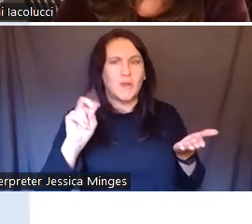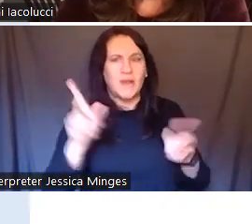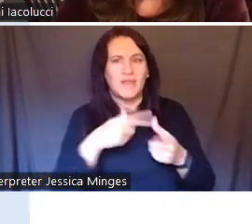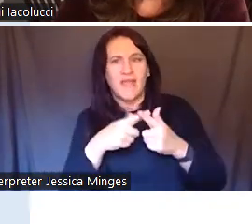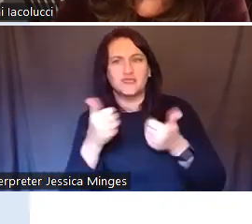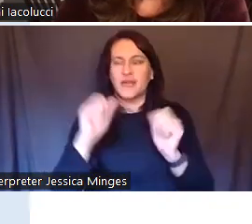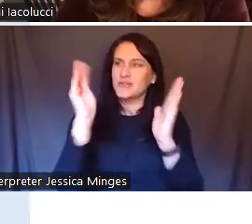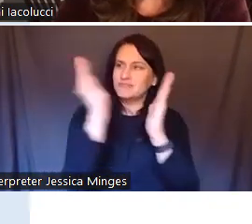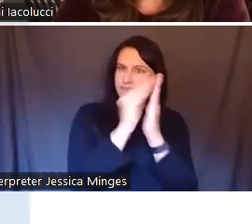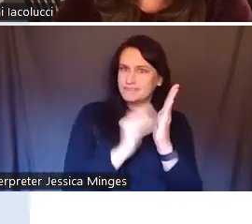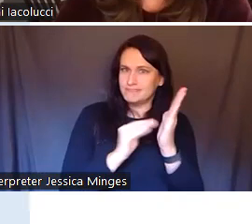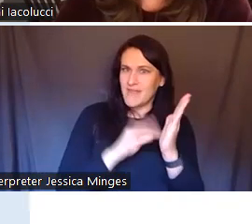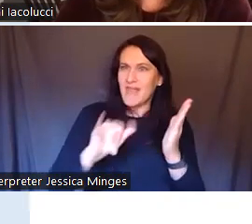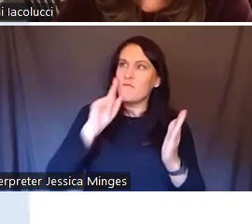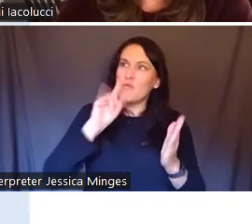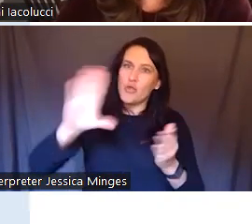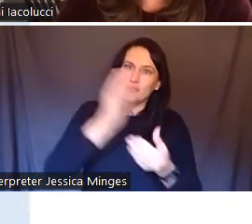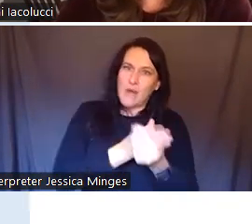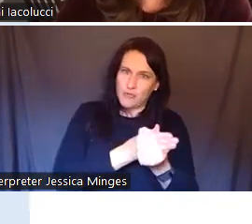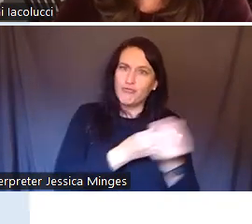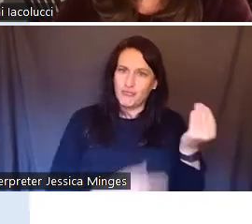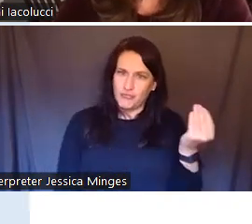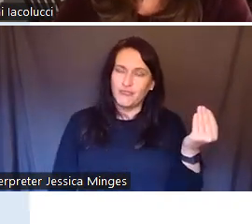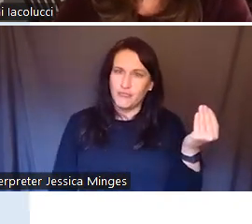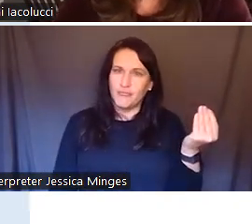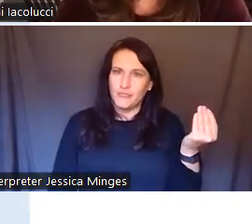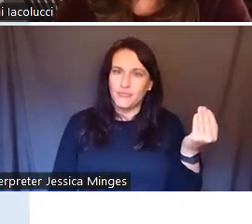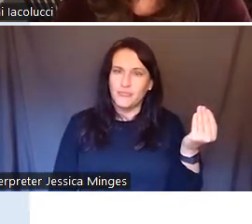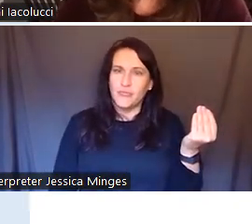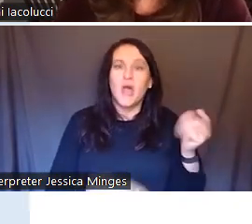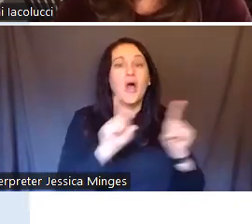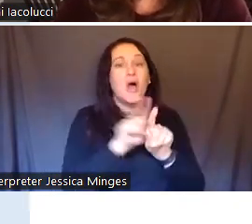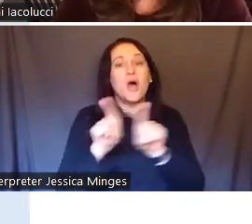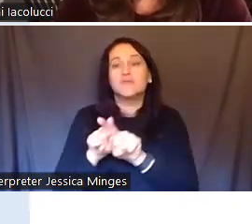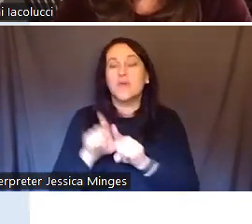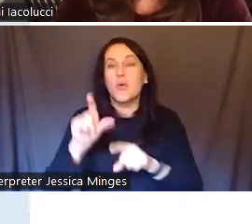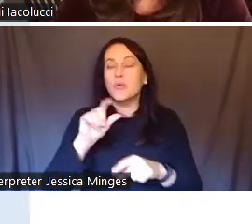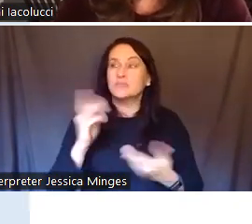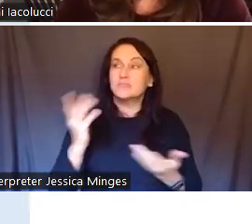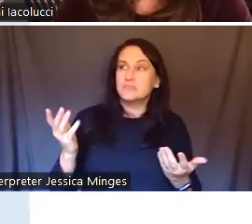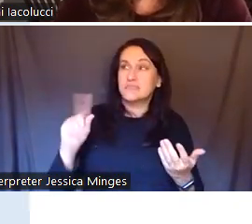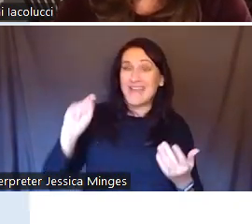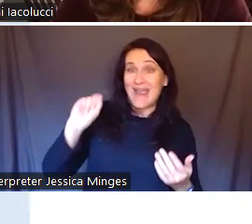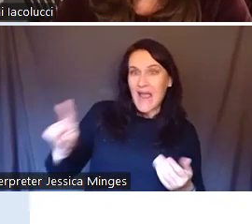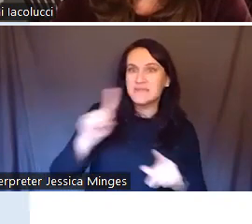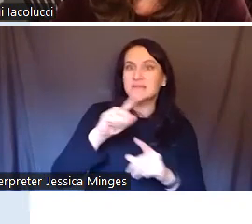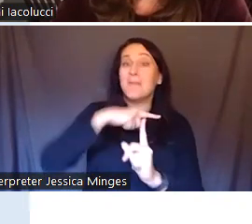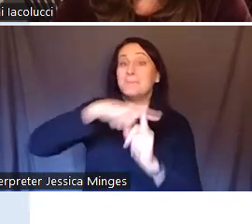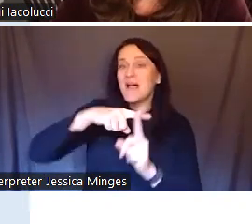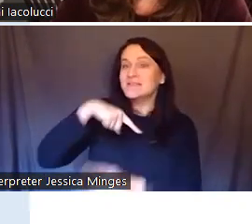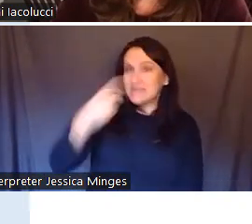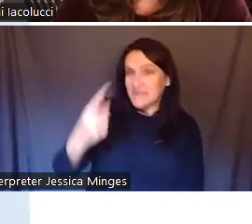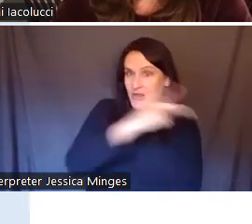information into the patient's medical record. Also, not only to ask, but to tell the patient why